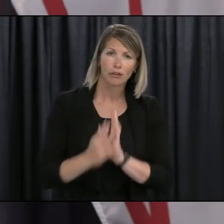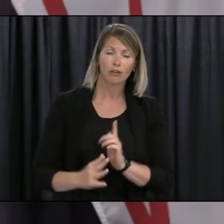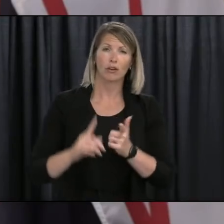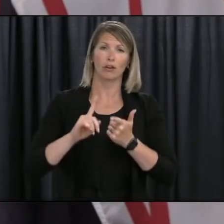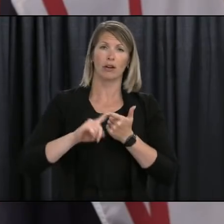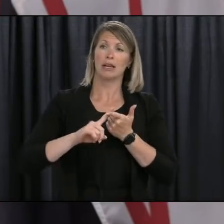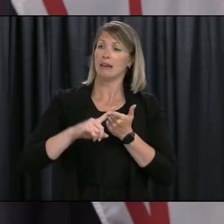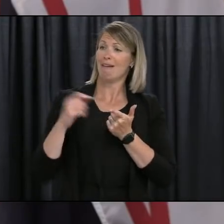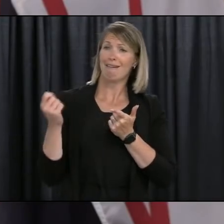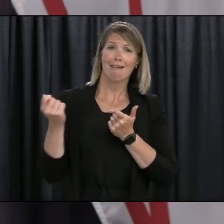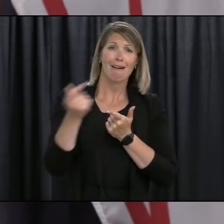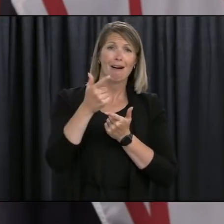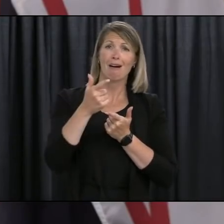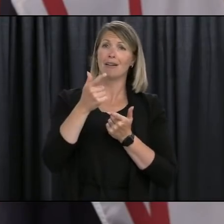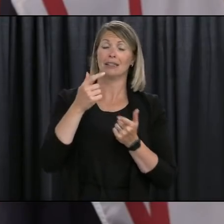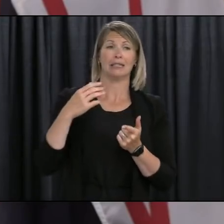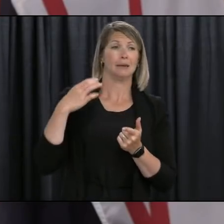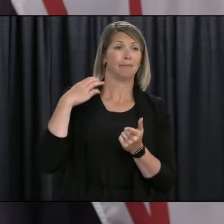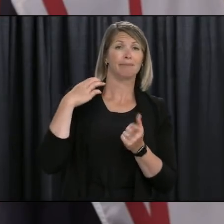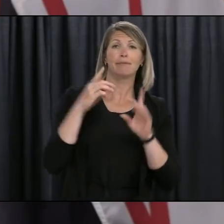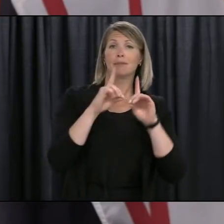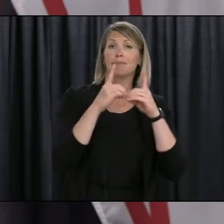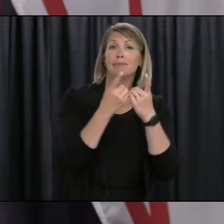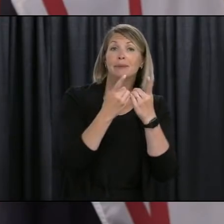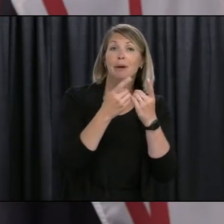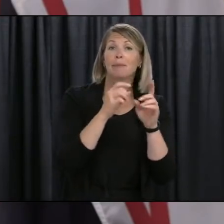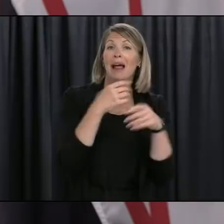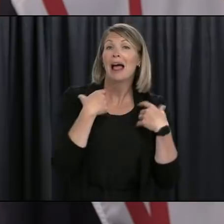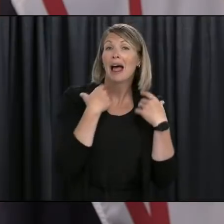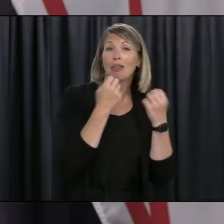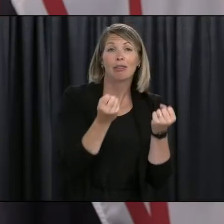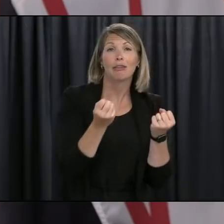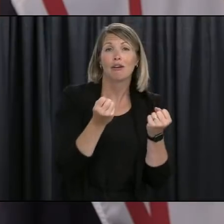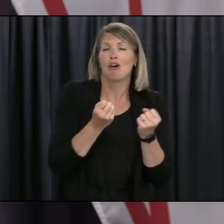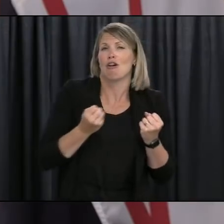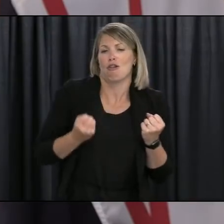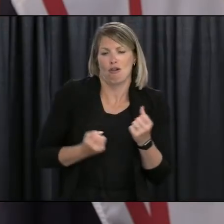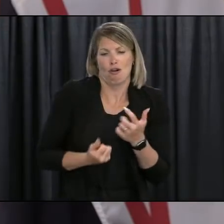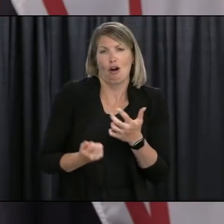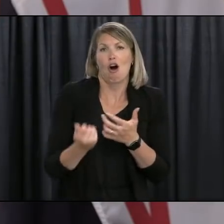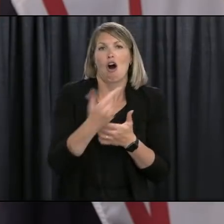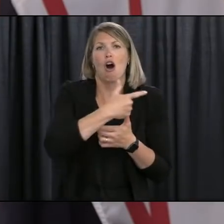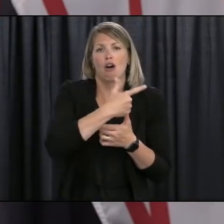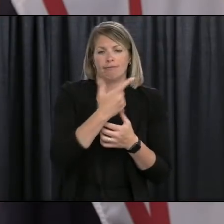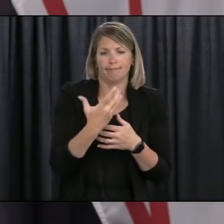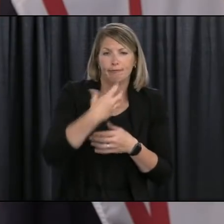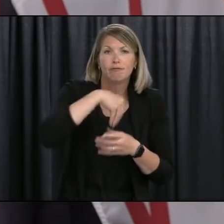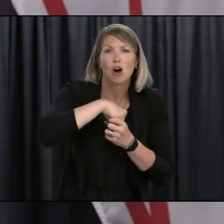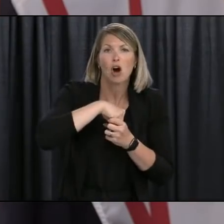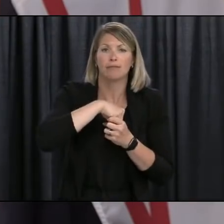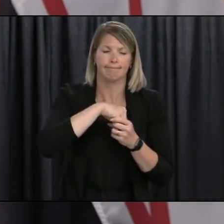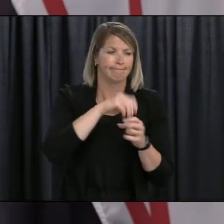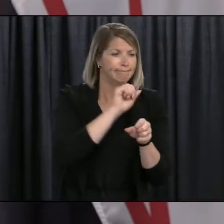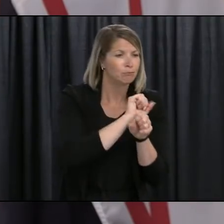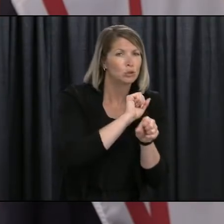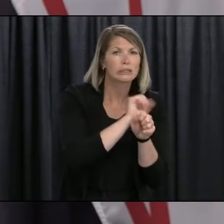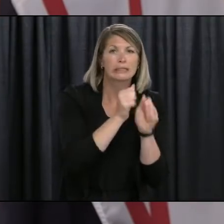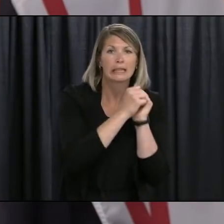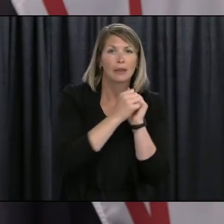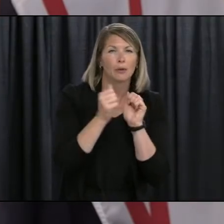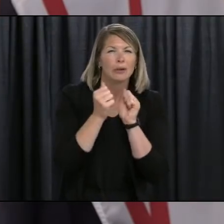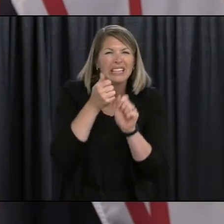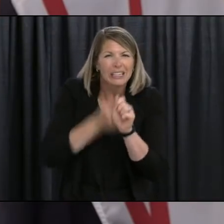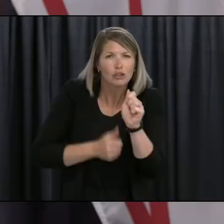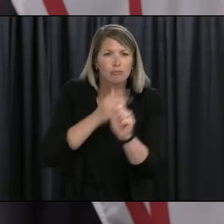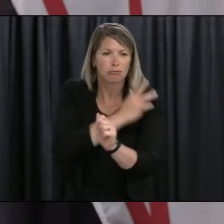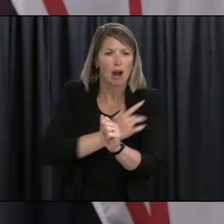successful. So this whole idea of being forced into an Atlantic bubble is simply just not the case. We work very closely amongst provinces with our